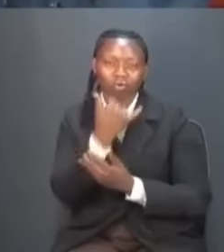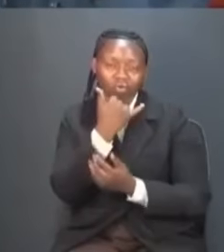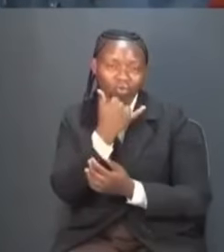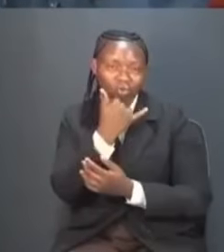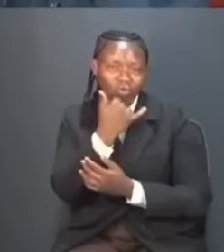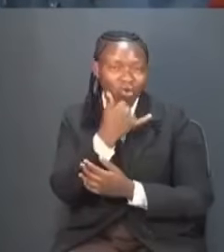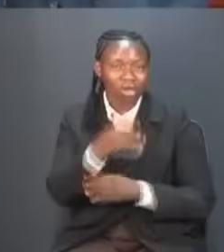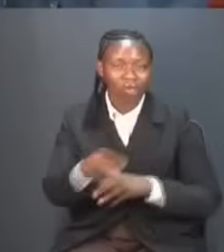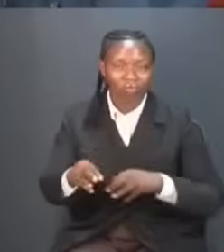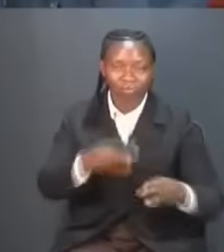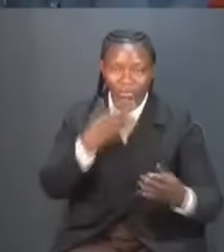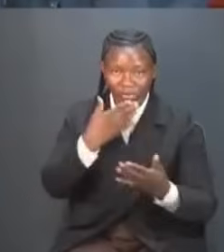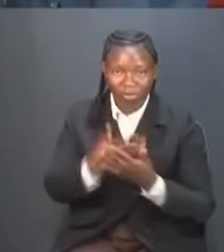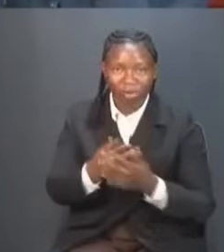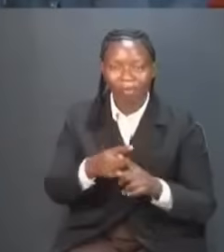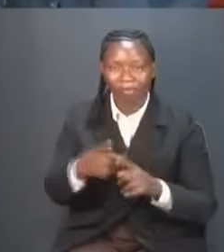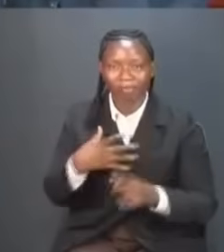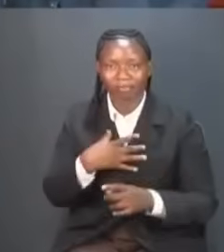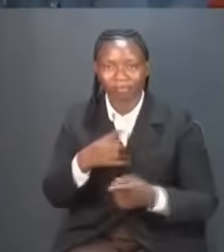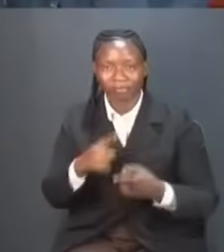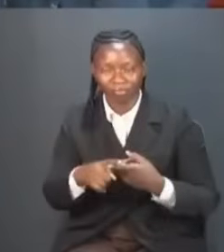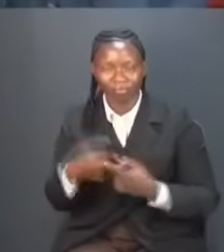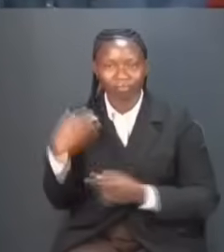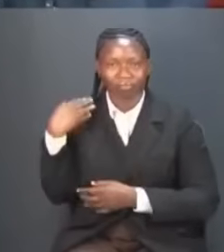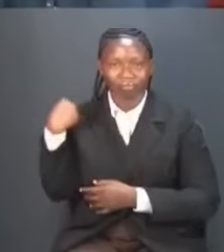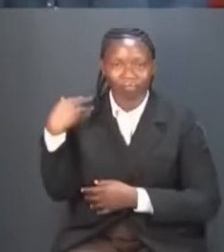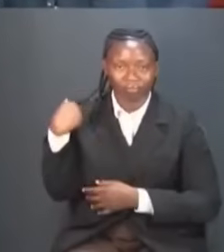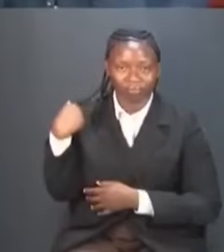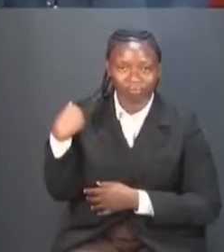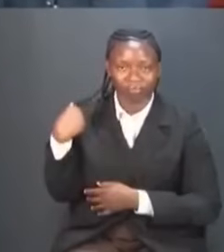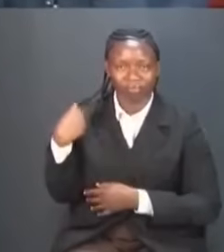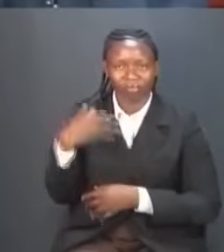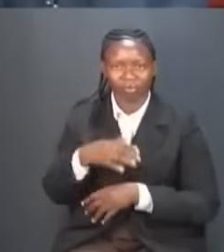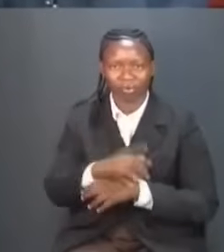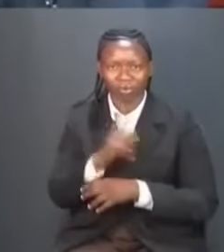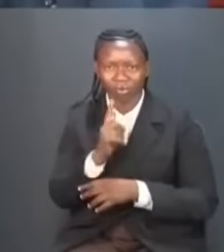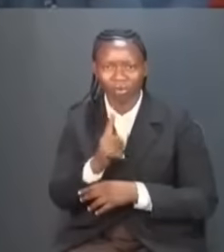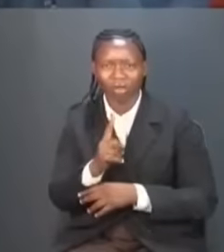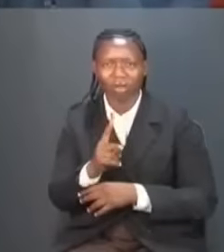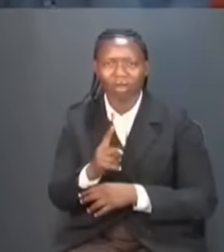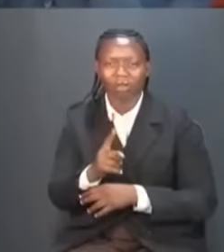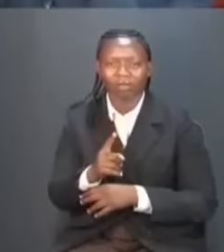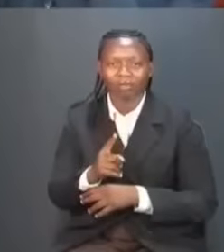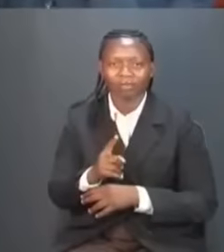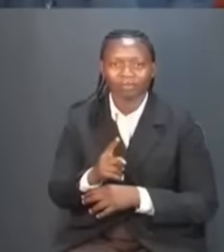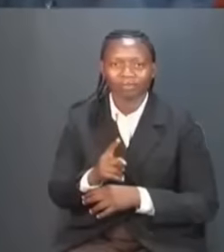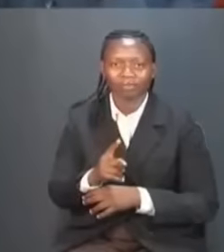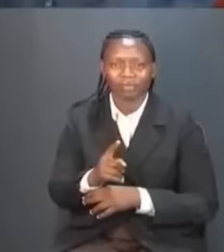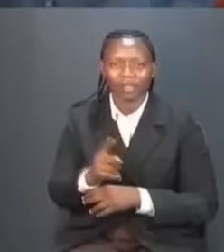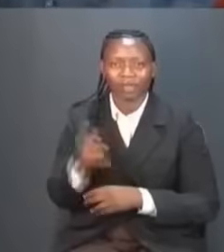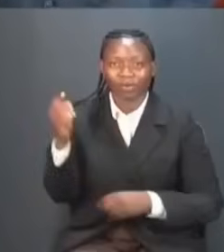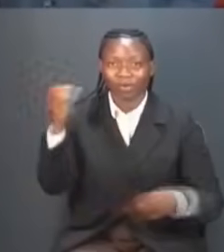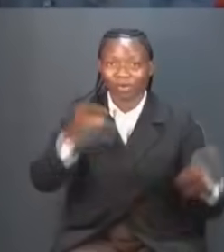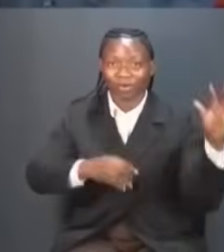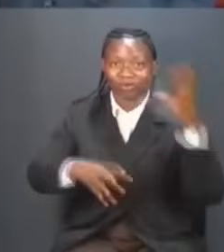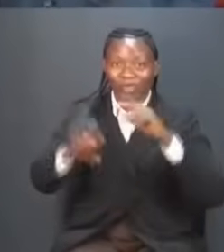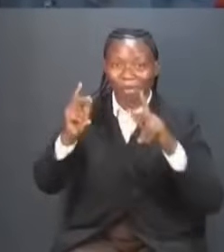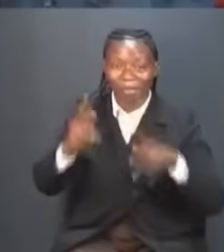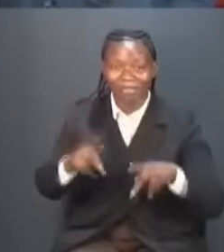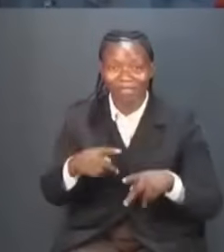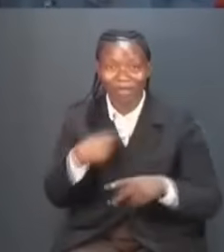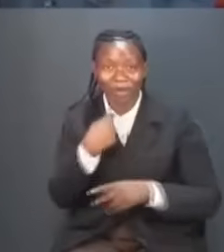managed. But I would like to draw your attention to one of our popular contributors here, and that